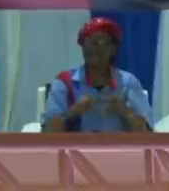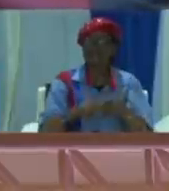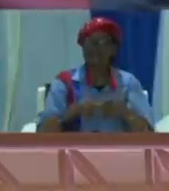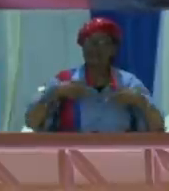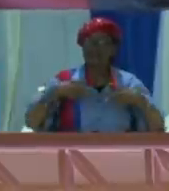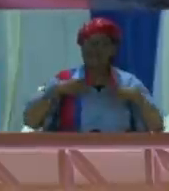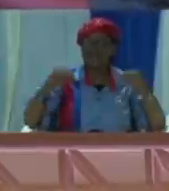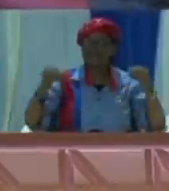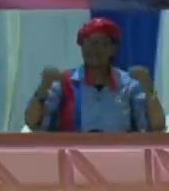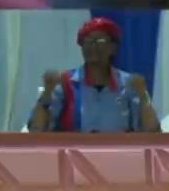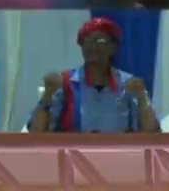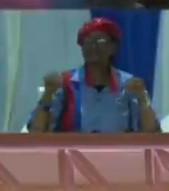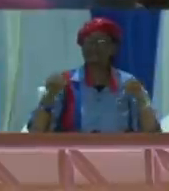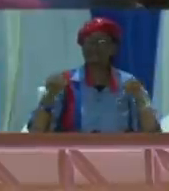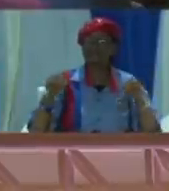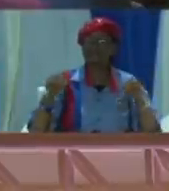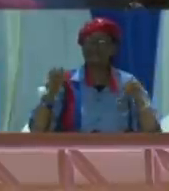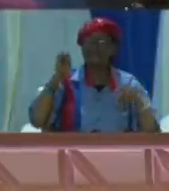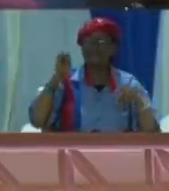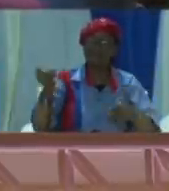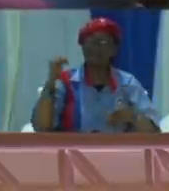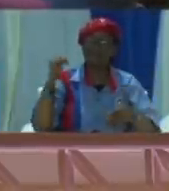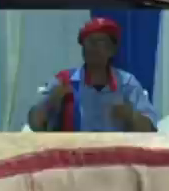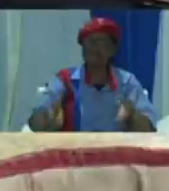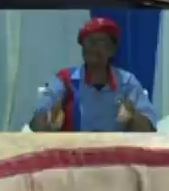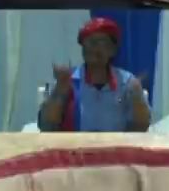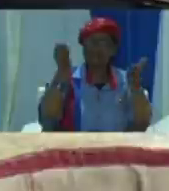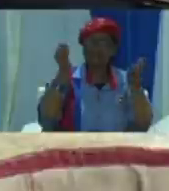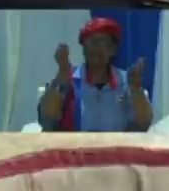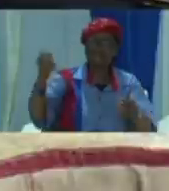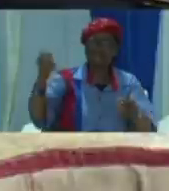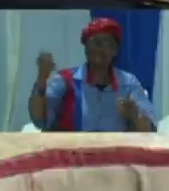wòsàn. He was raising the dead. Ó ń jí òkú dìde.